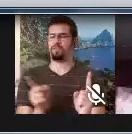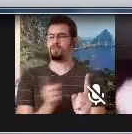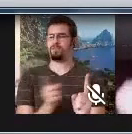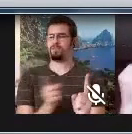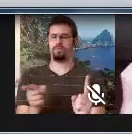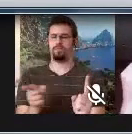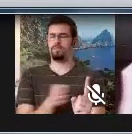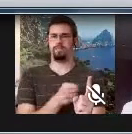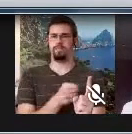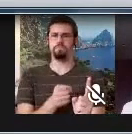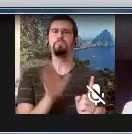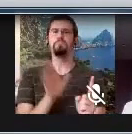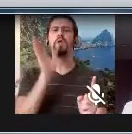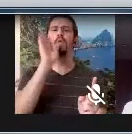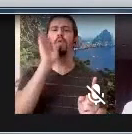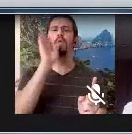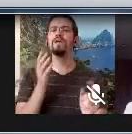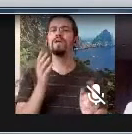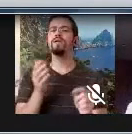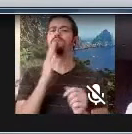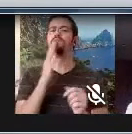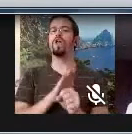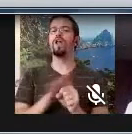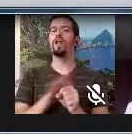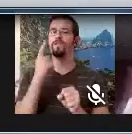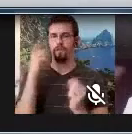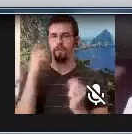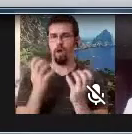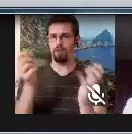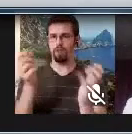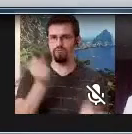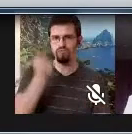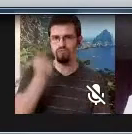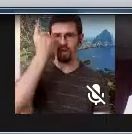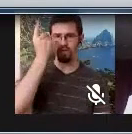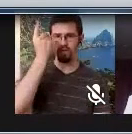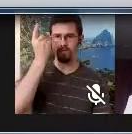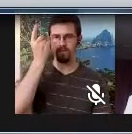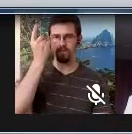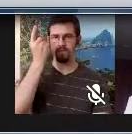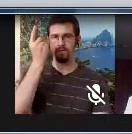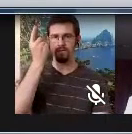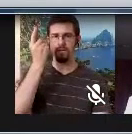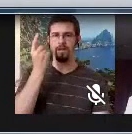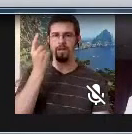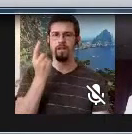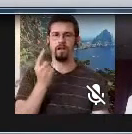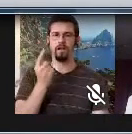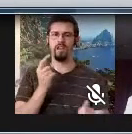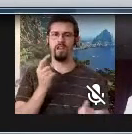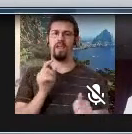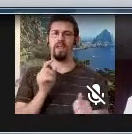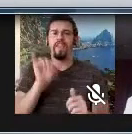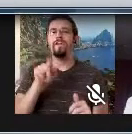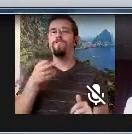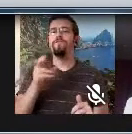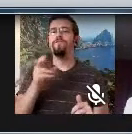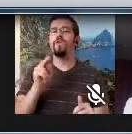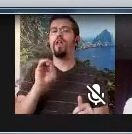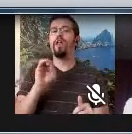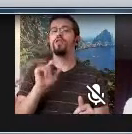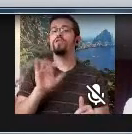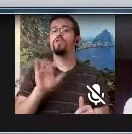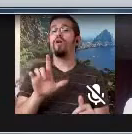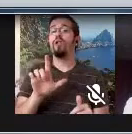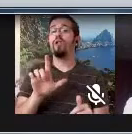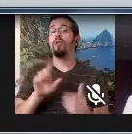the audience to be able to tell what you mean, assuming that this has any phonological meaning, which I have no idea if it does.